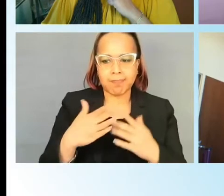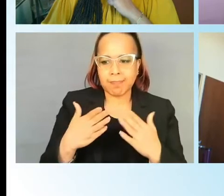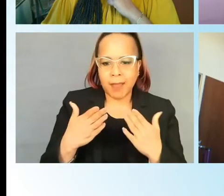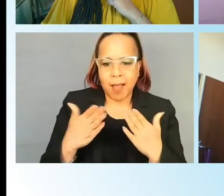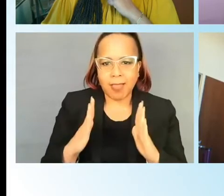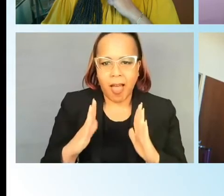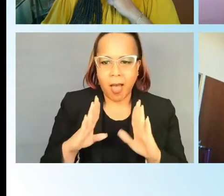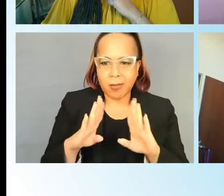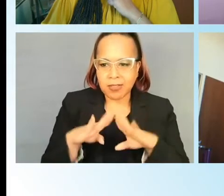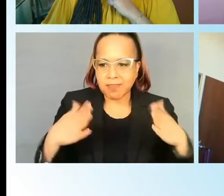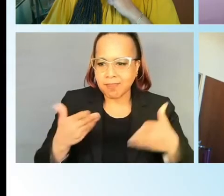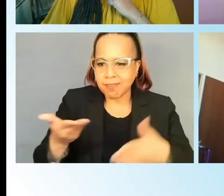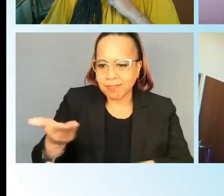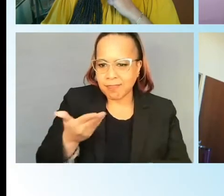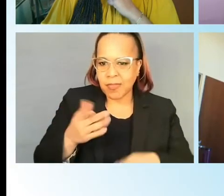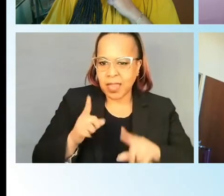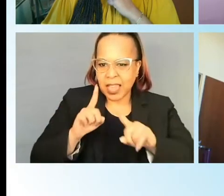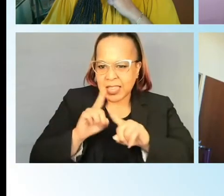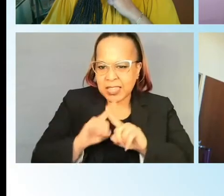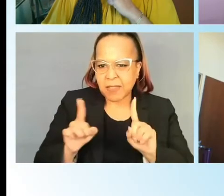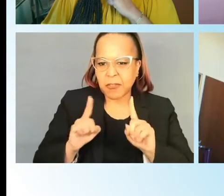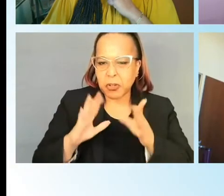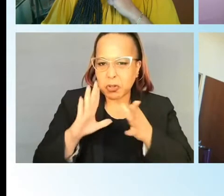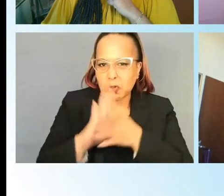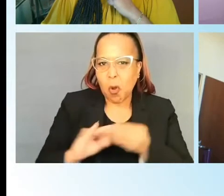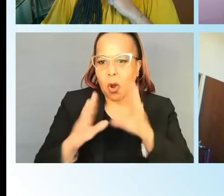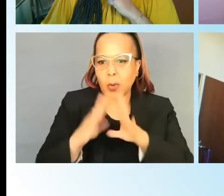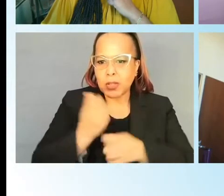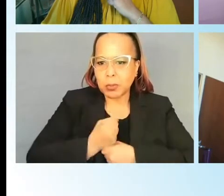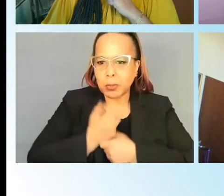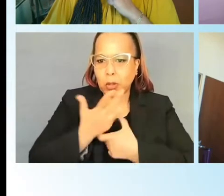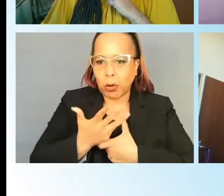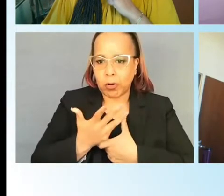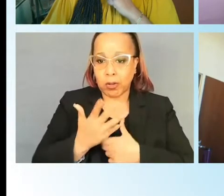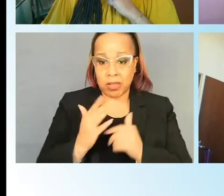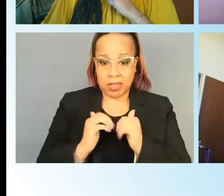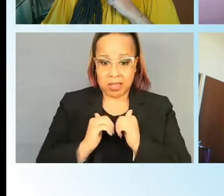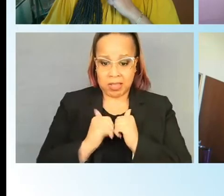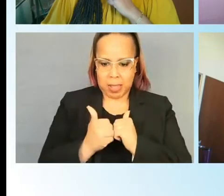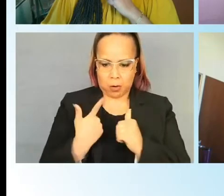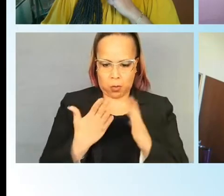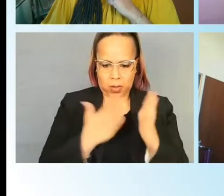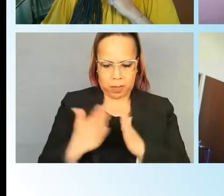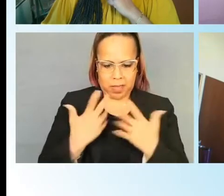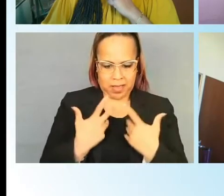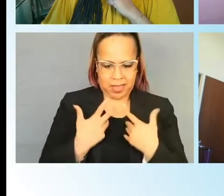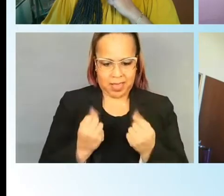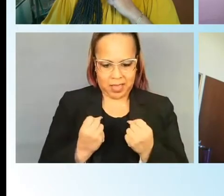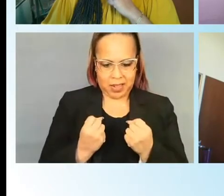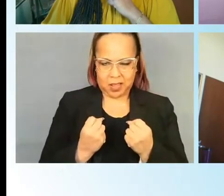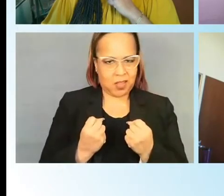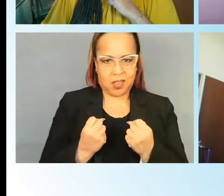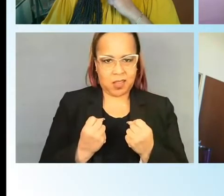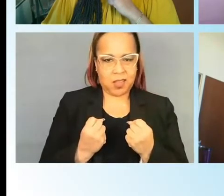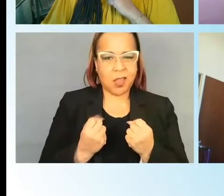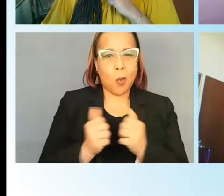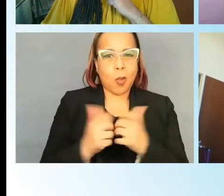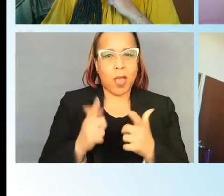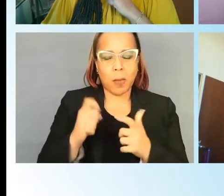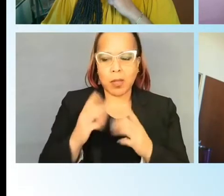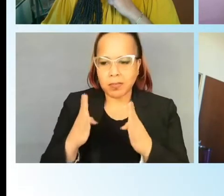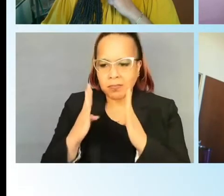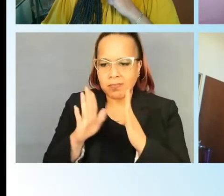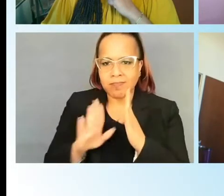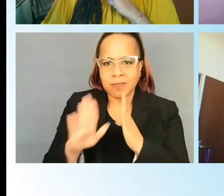invites those different stories to be heard. Because how do we plan healing without hearing the stories of those that need